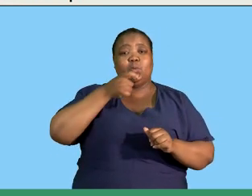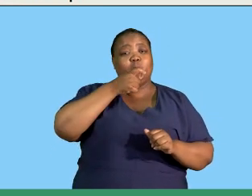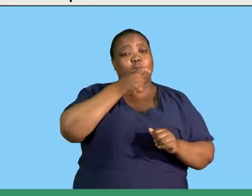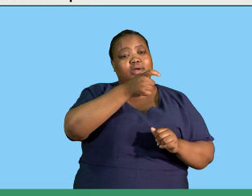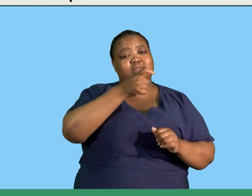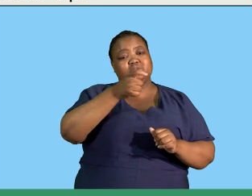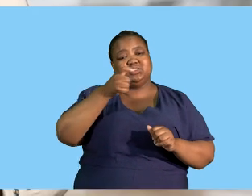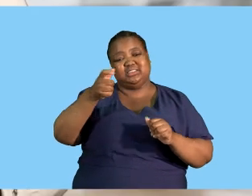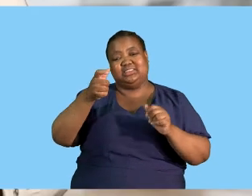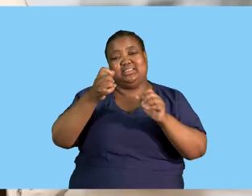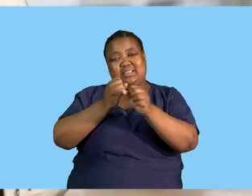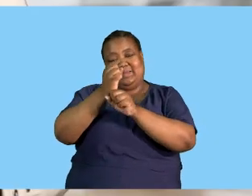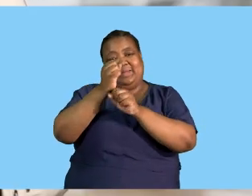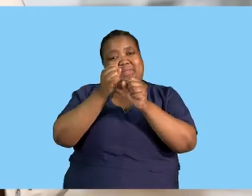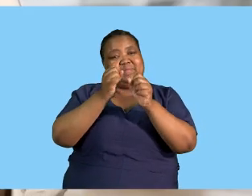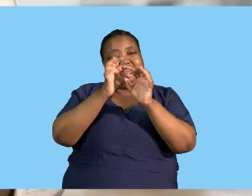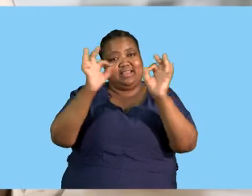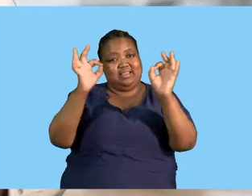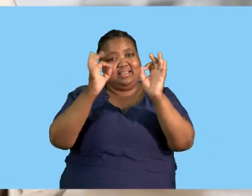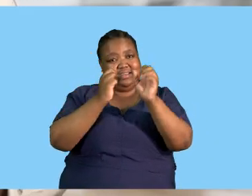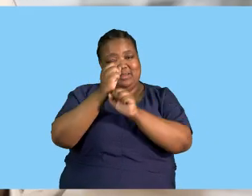nothing was removed, as is.